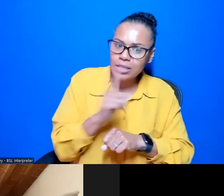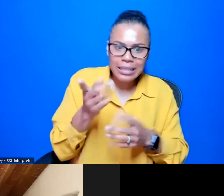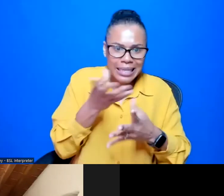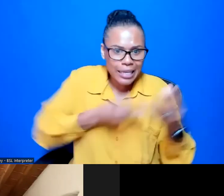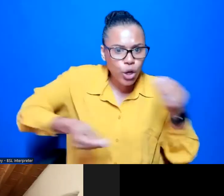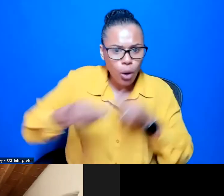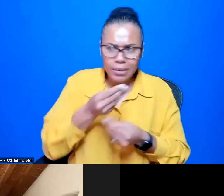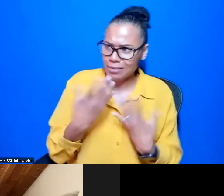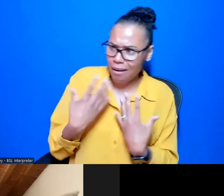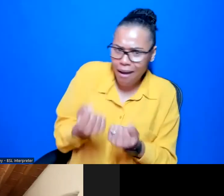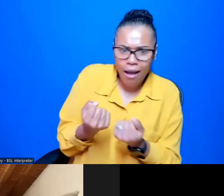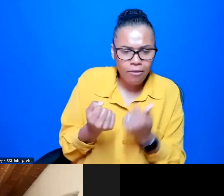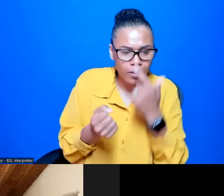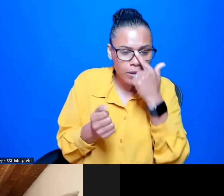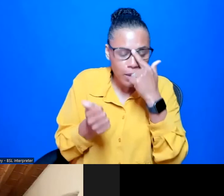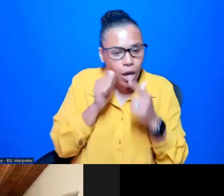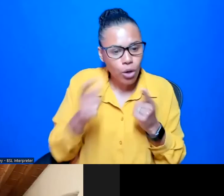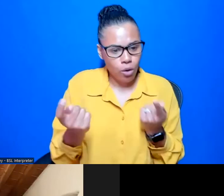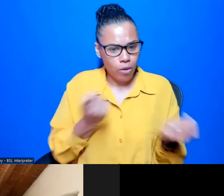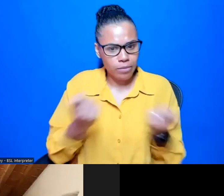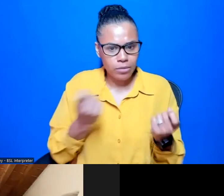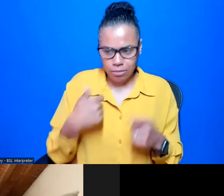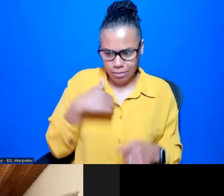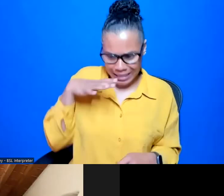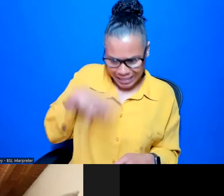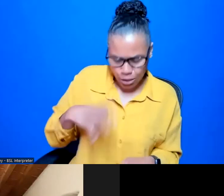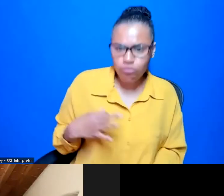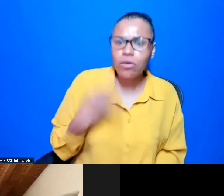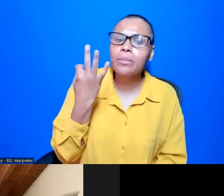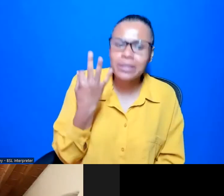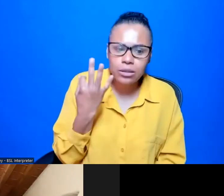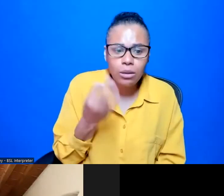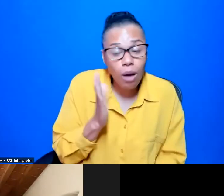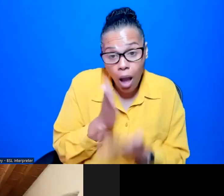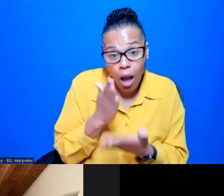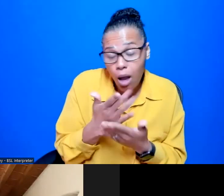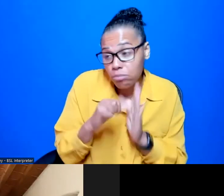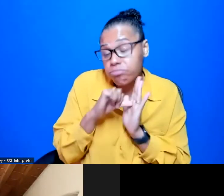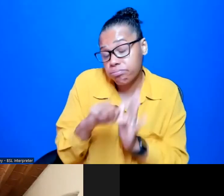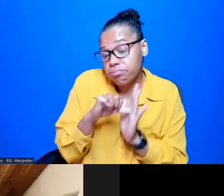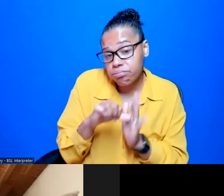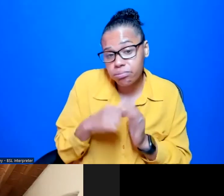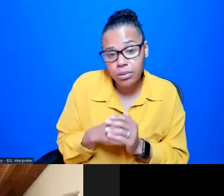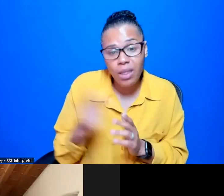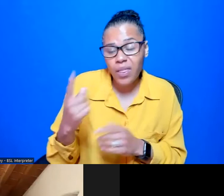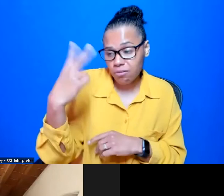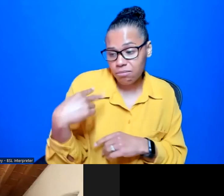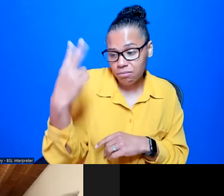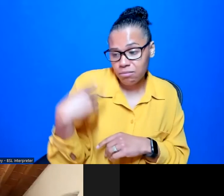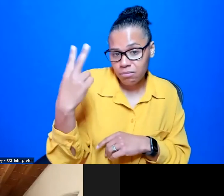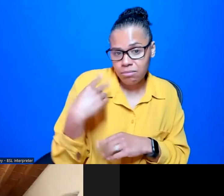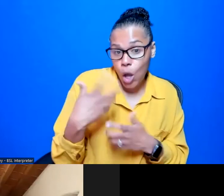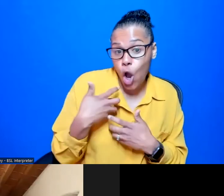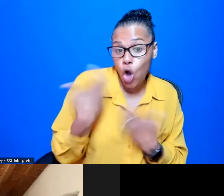administrative level, I need to be represented. So it was very difficult. I mean, they either look at you more very